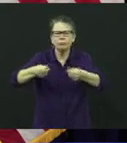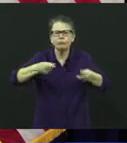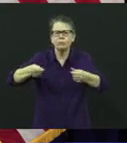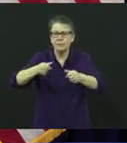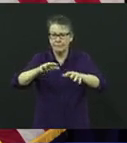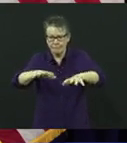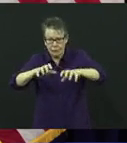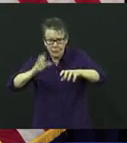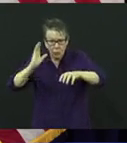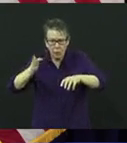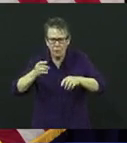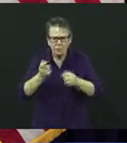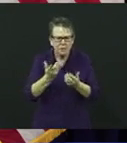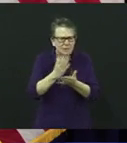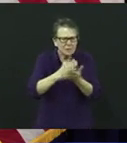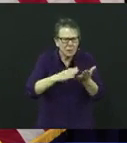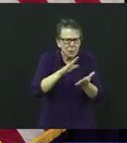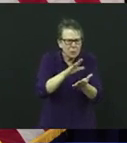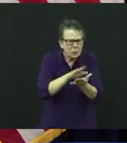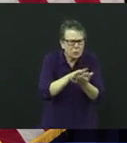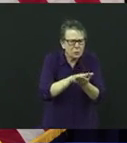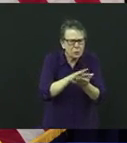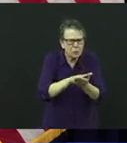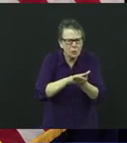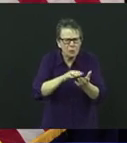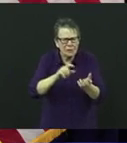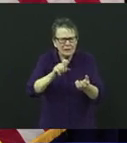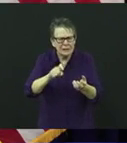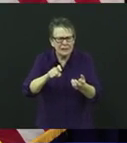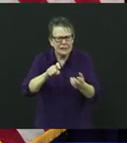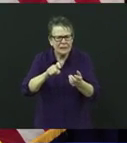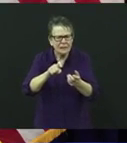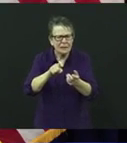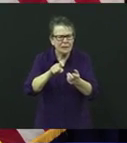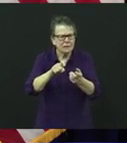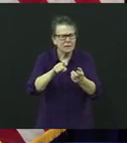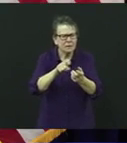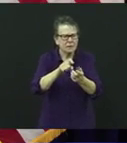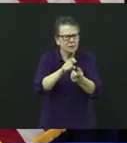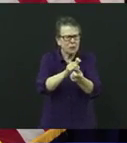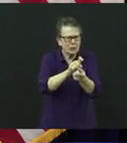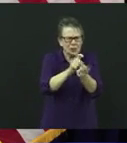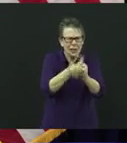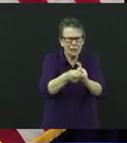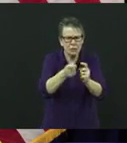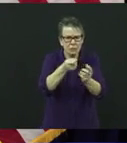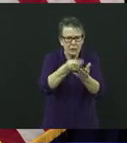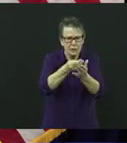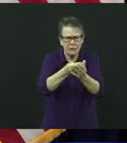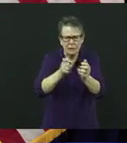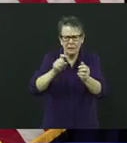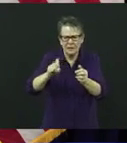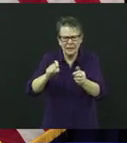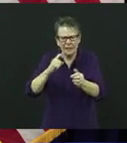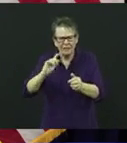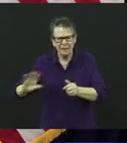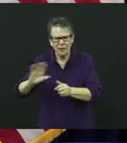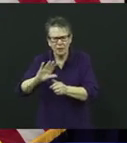budgets? This is, as you know, they're building budgets now for the next school year. John, I can say one thing. You're on the education beat.